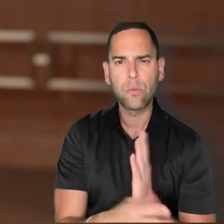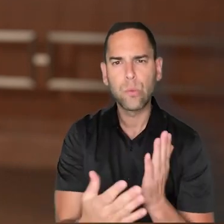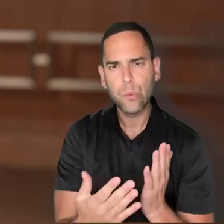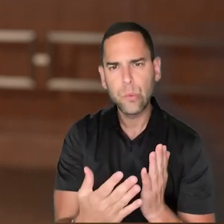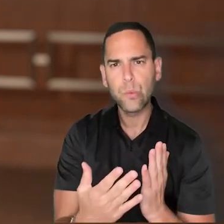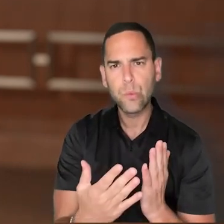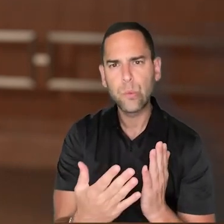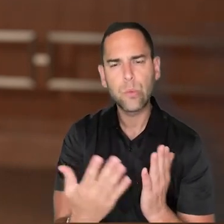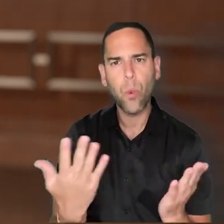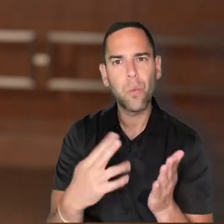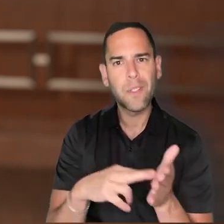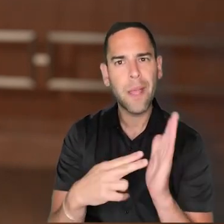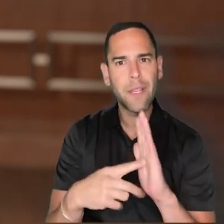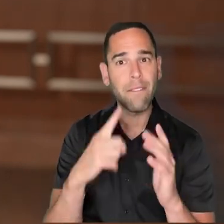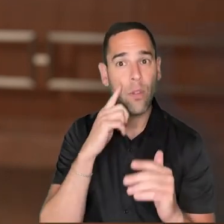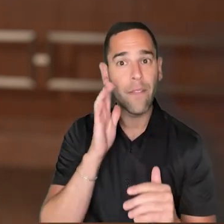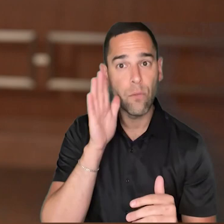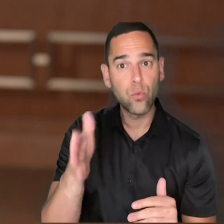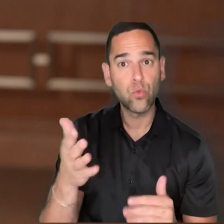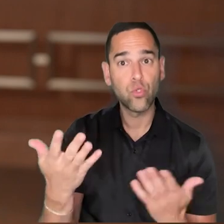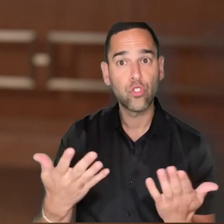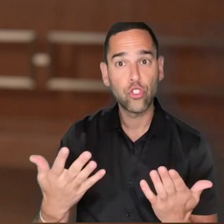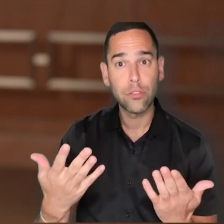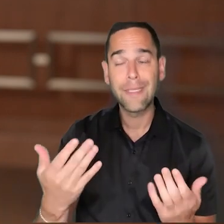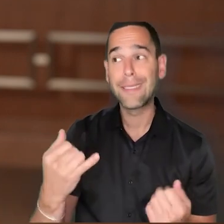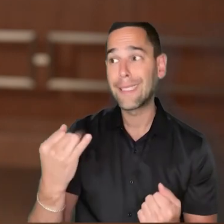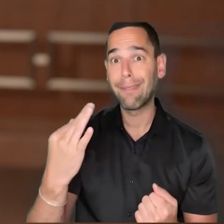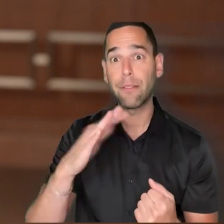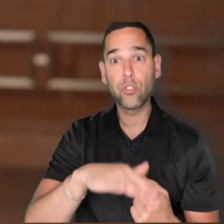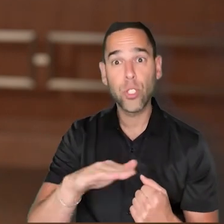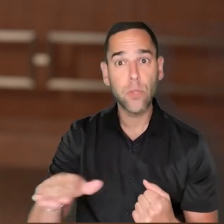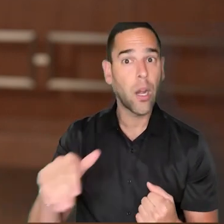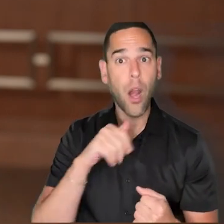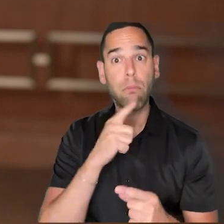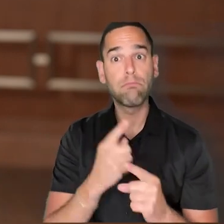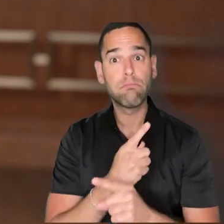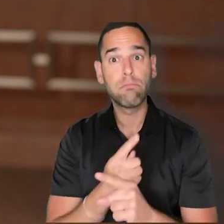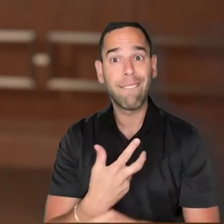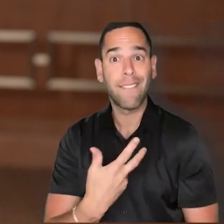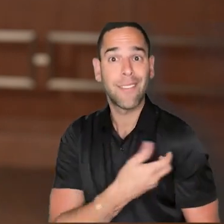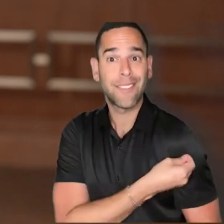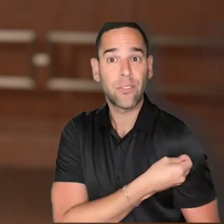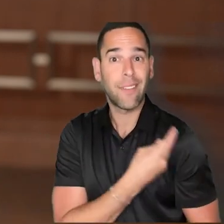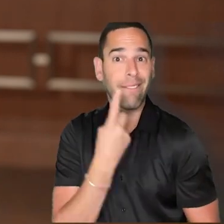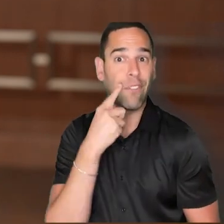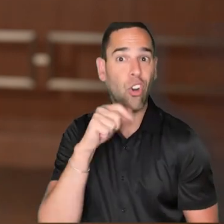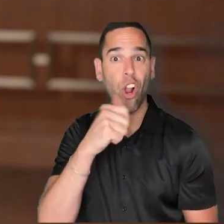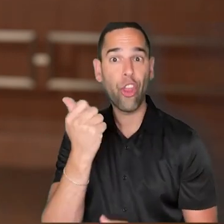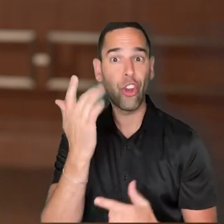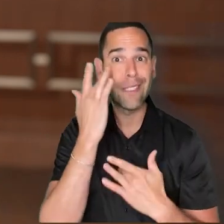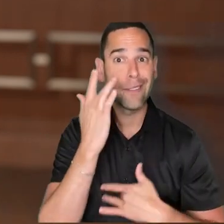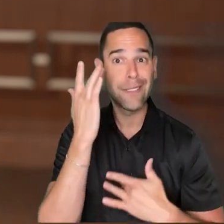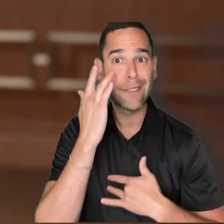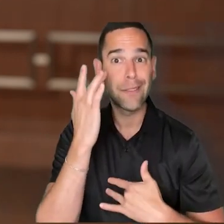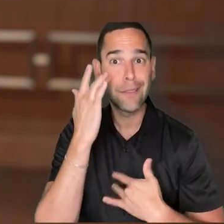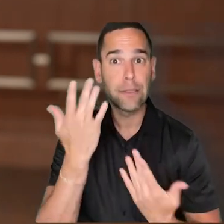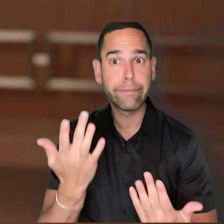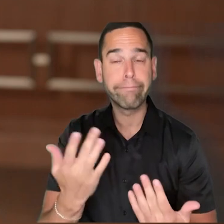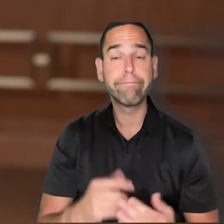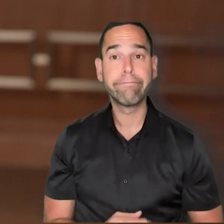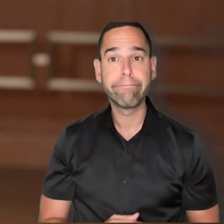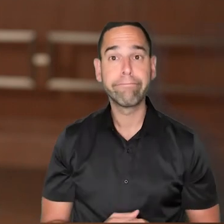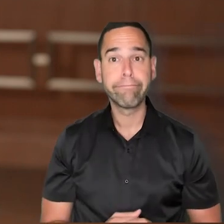going down. And what is that going to mean in the future if children are not appropriately vaccinated for